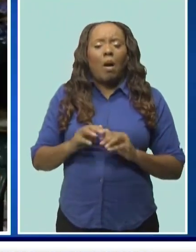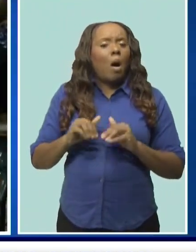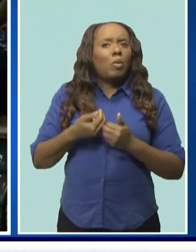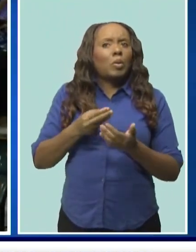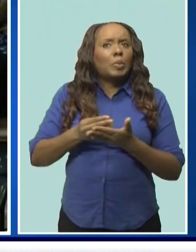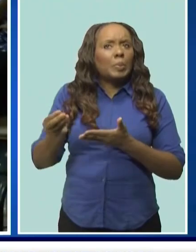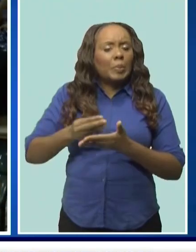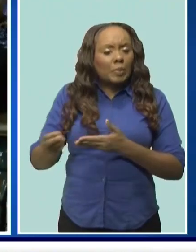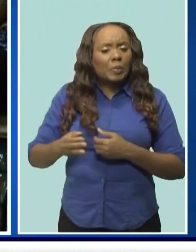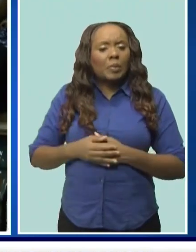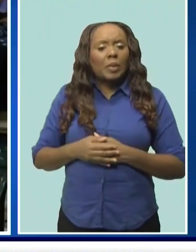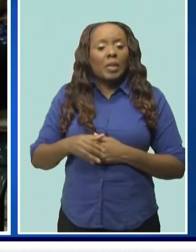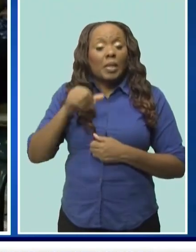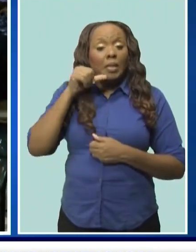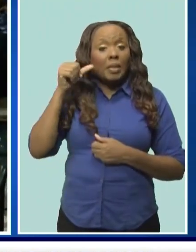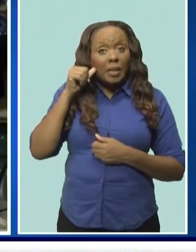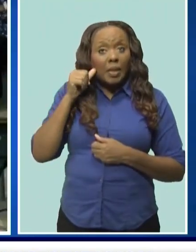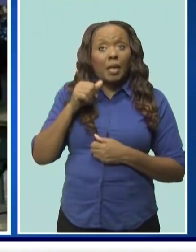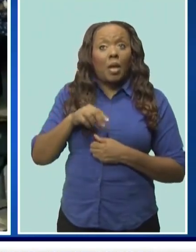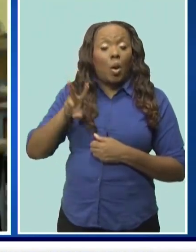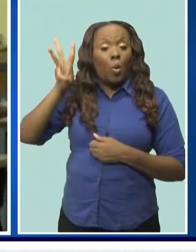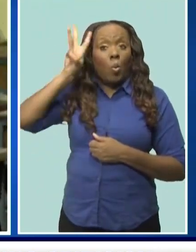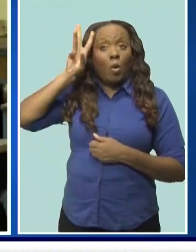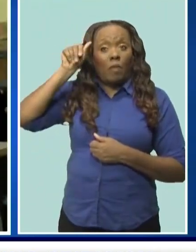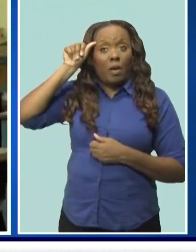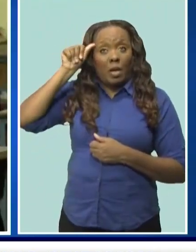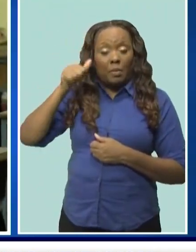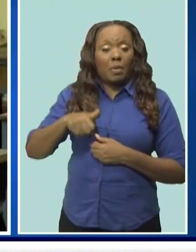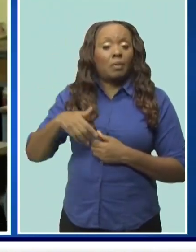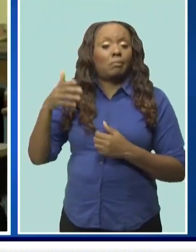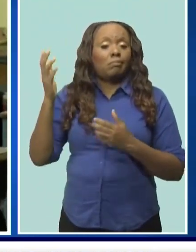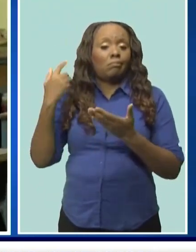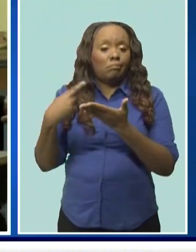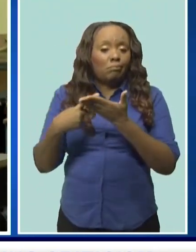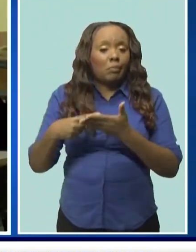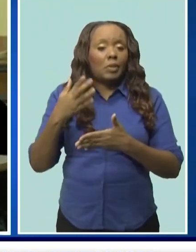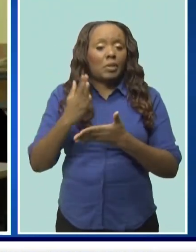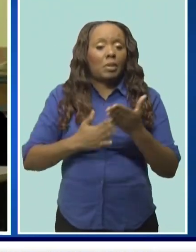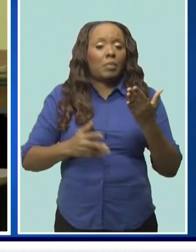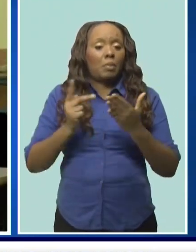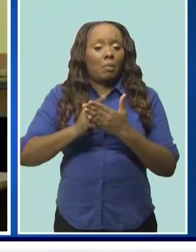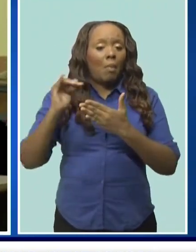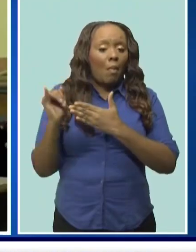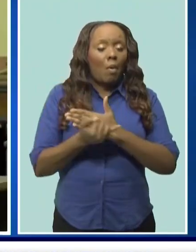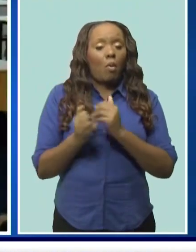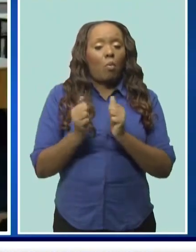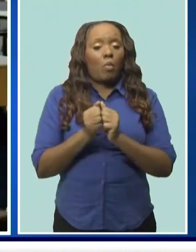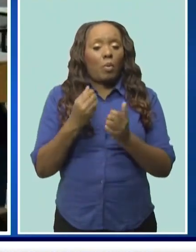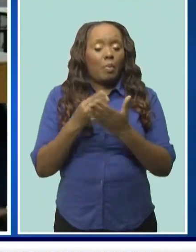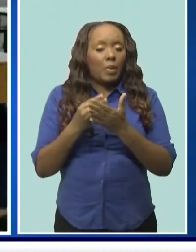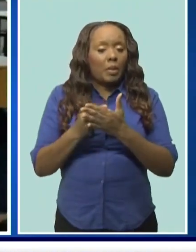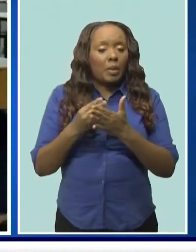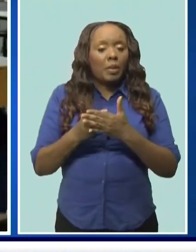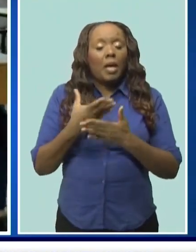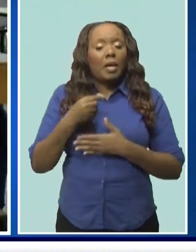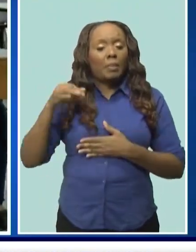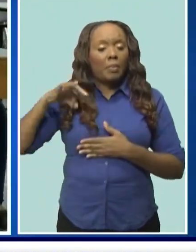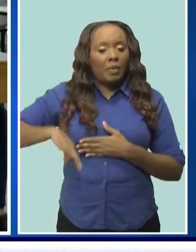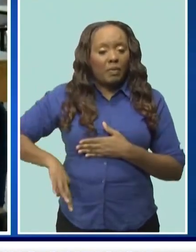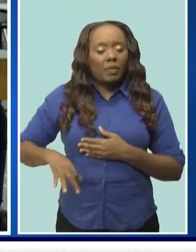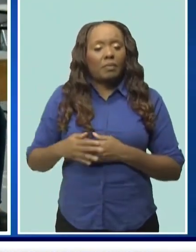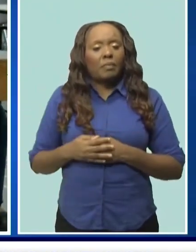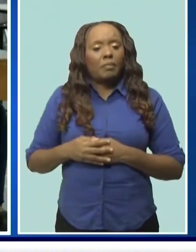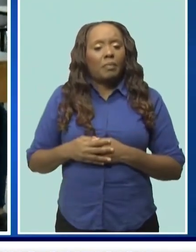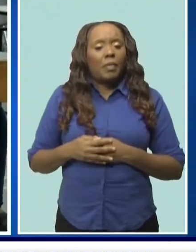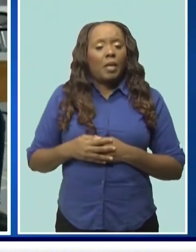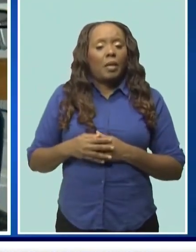meeting yesterday, Mr. Abrams spoke about some of the projects undertaken with the funds and their benefits. He said with the upgrades to